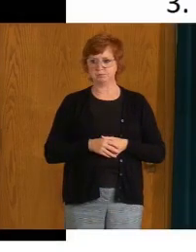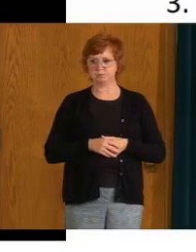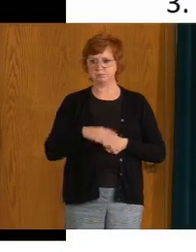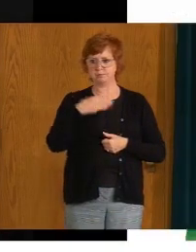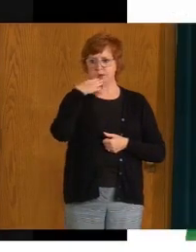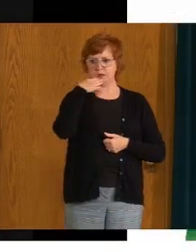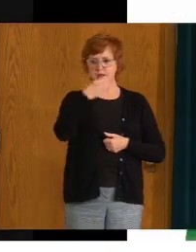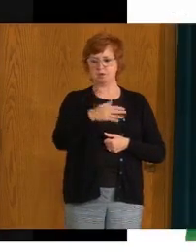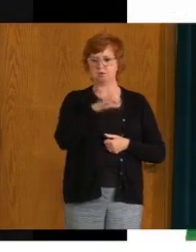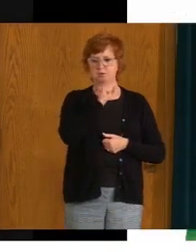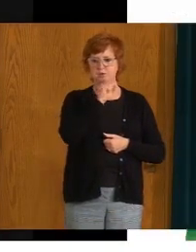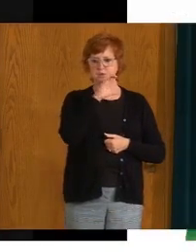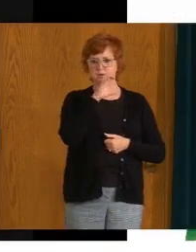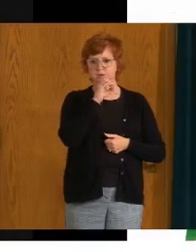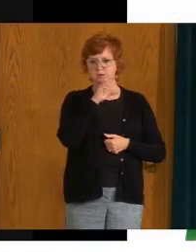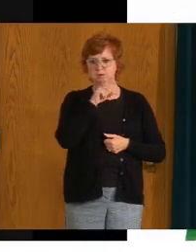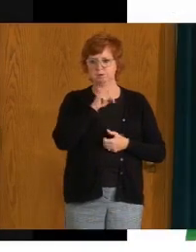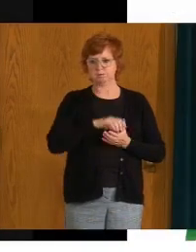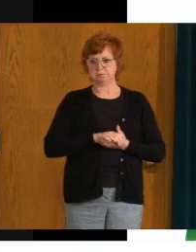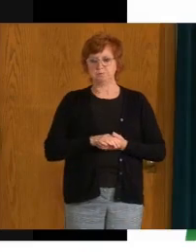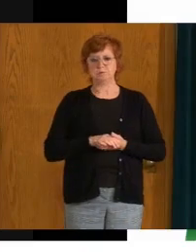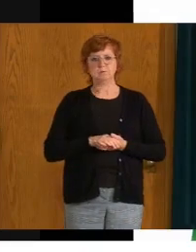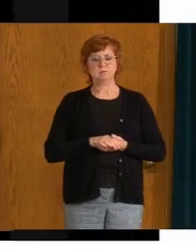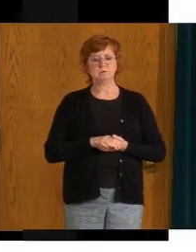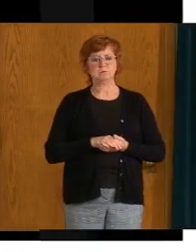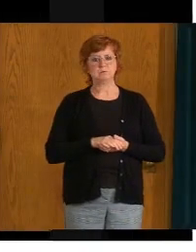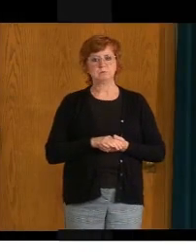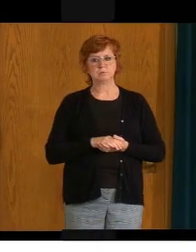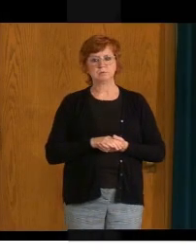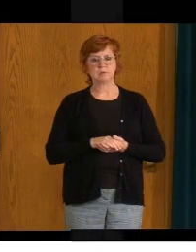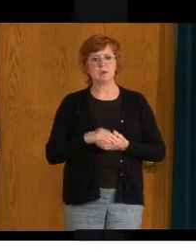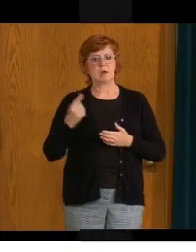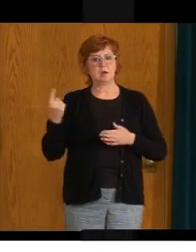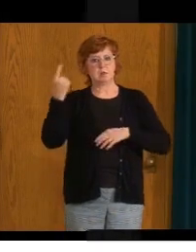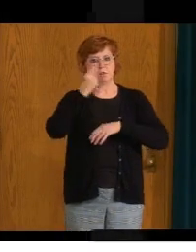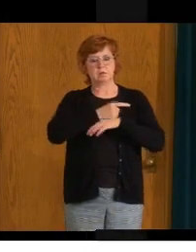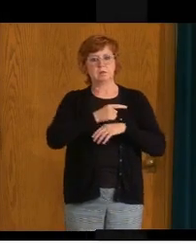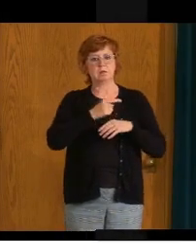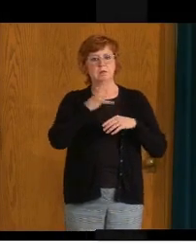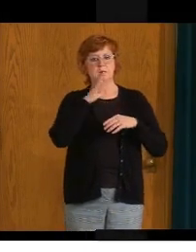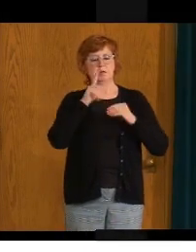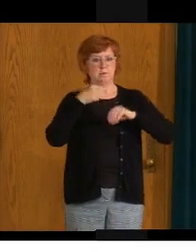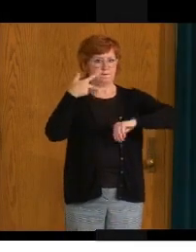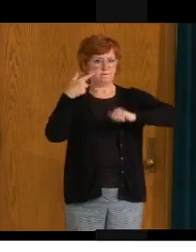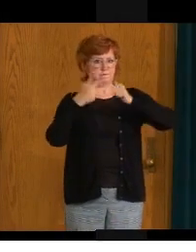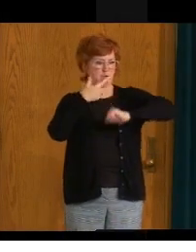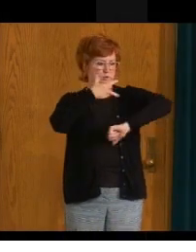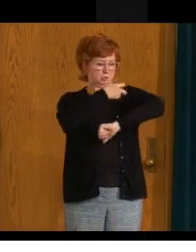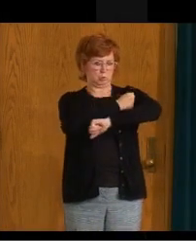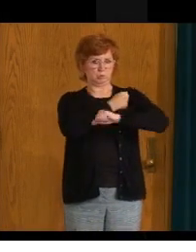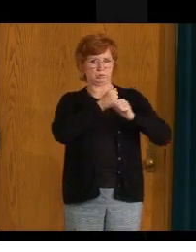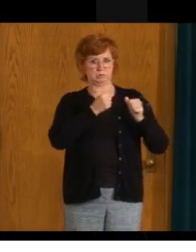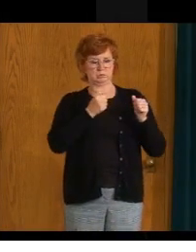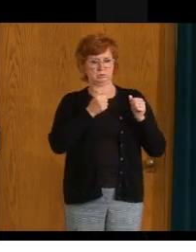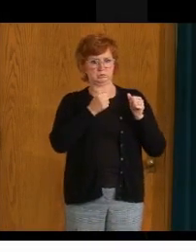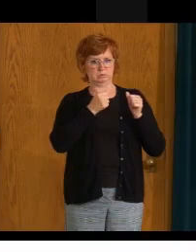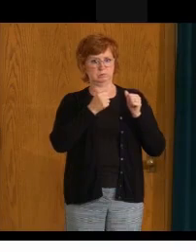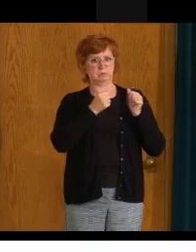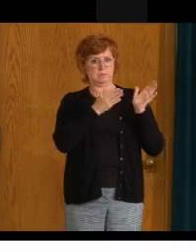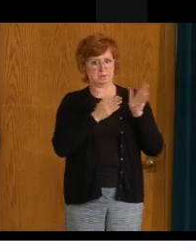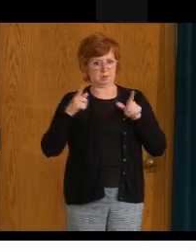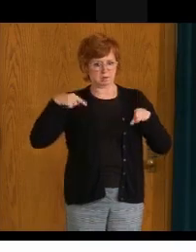Thank you, Scott. Today, I'm happy to provide an update on our first dose surge strategy. We'll cover off some of the things that we've been doing so far